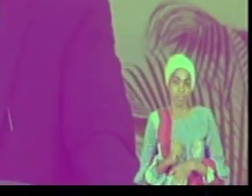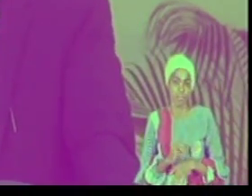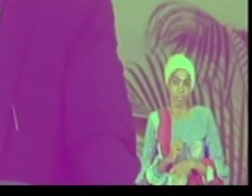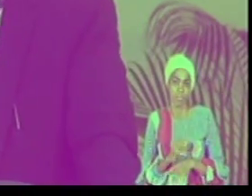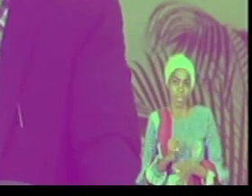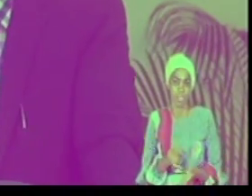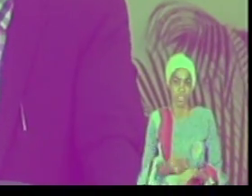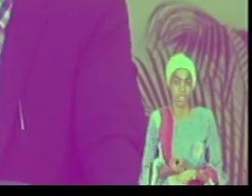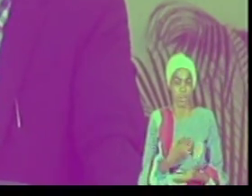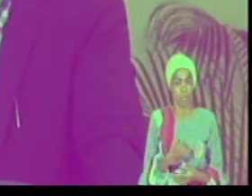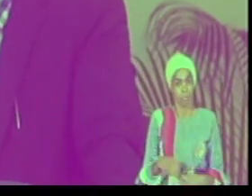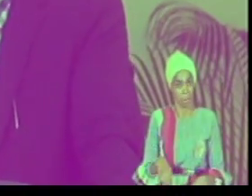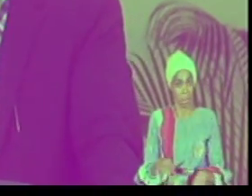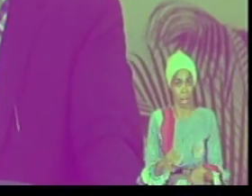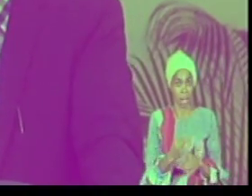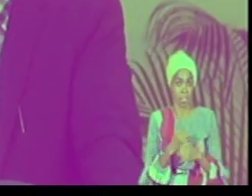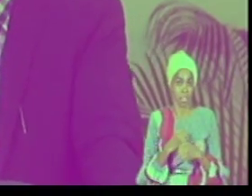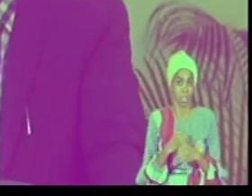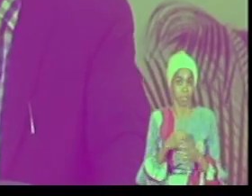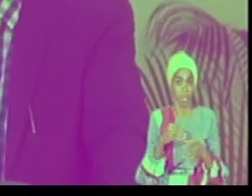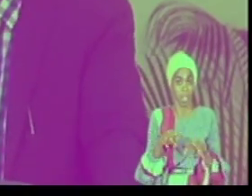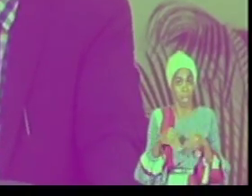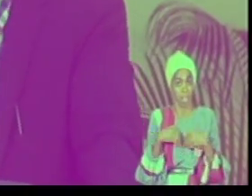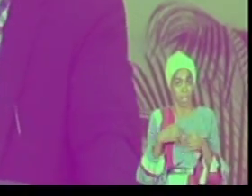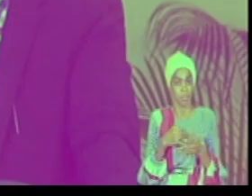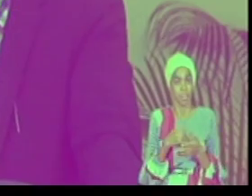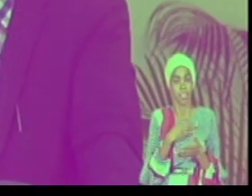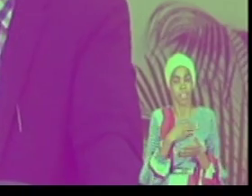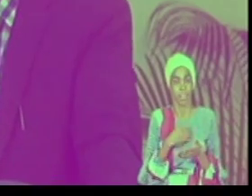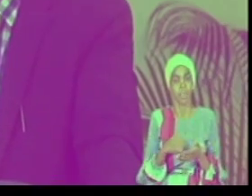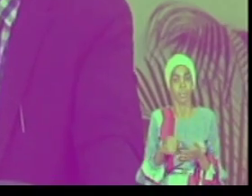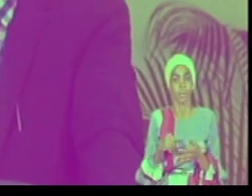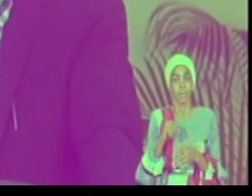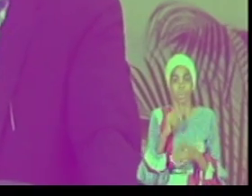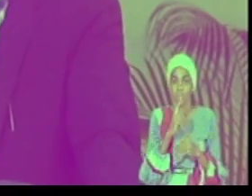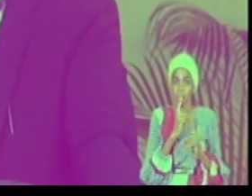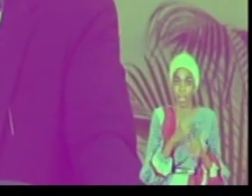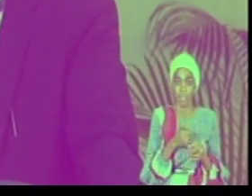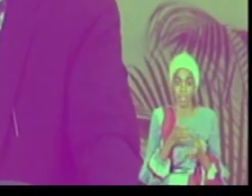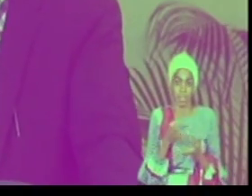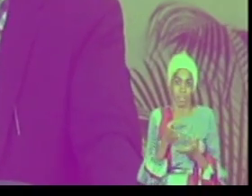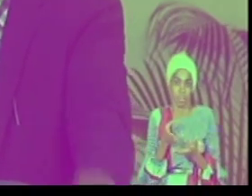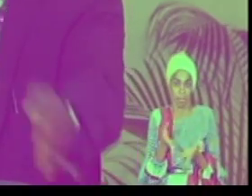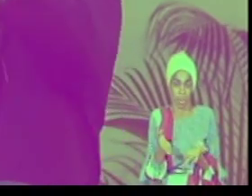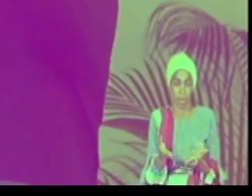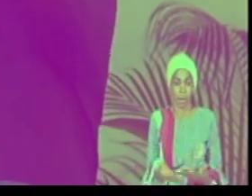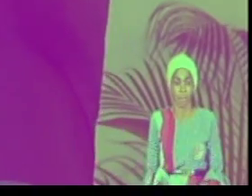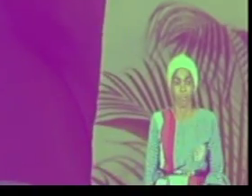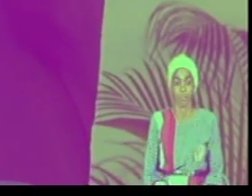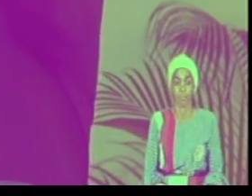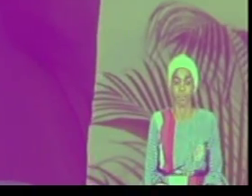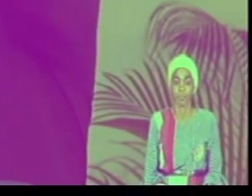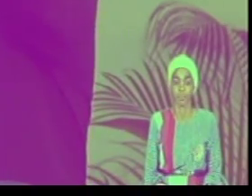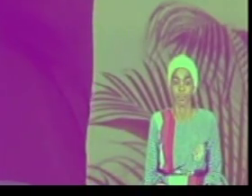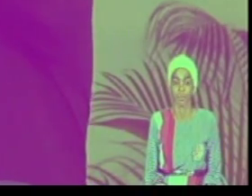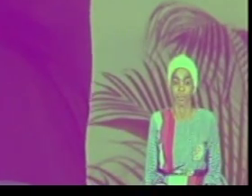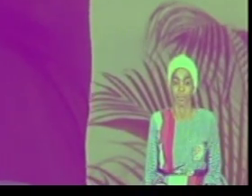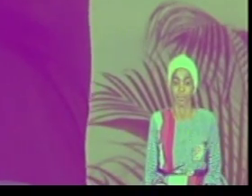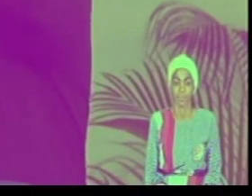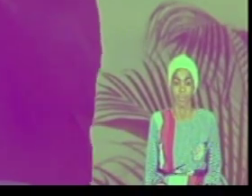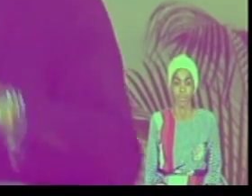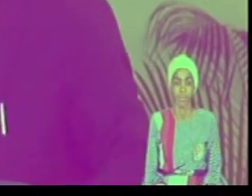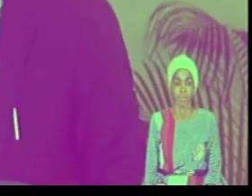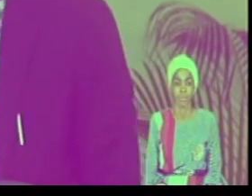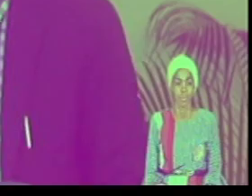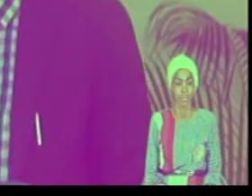then you have also get answer for Victor Chukwu, the guest speaker. Yes, can I have the person in